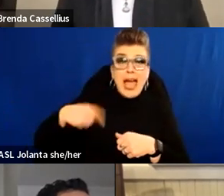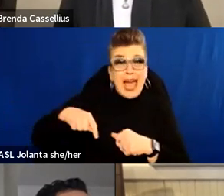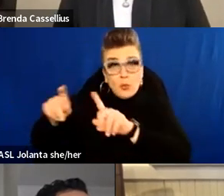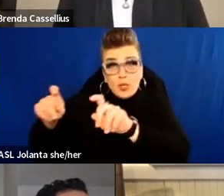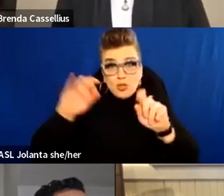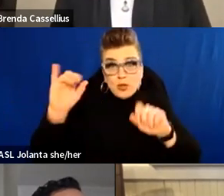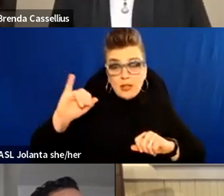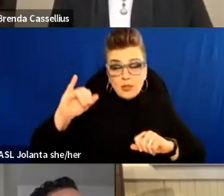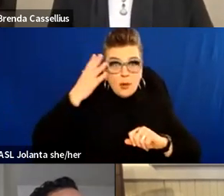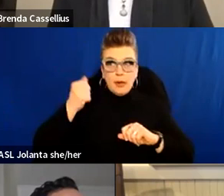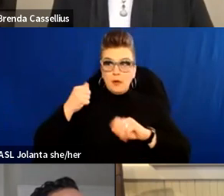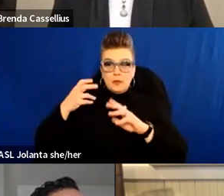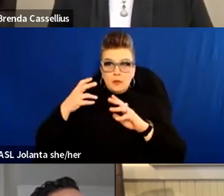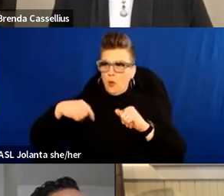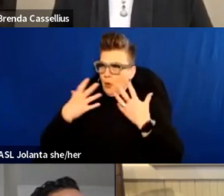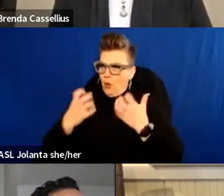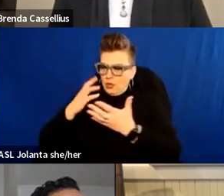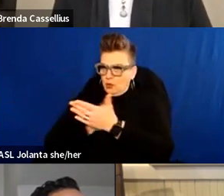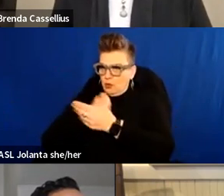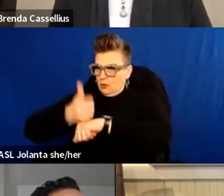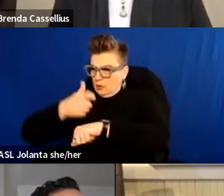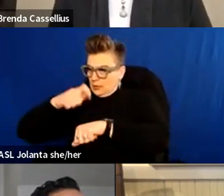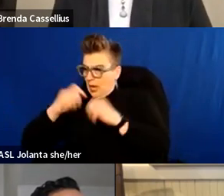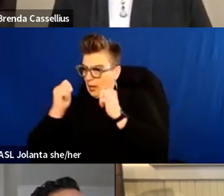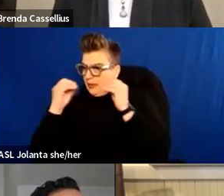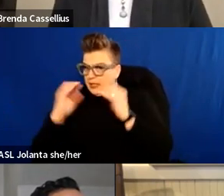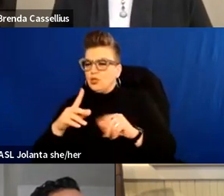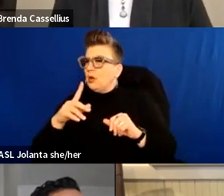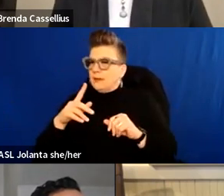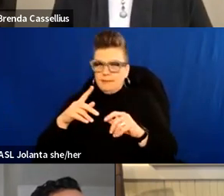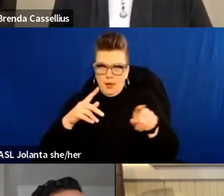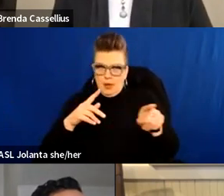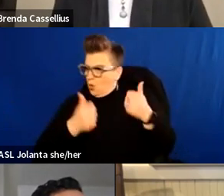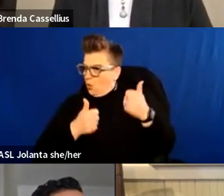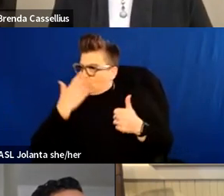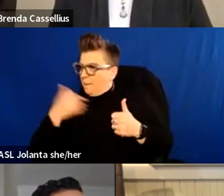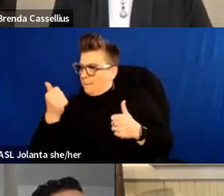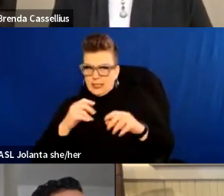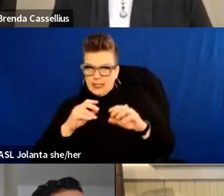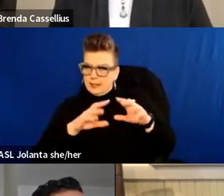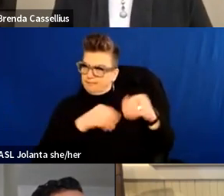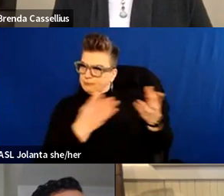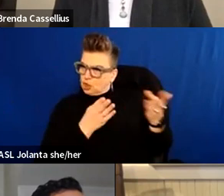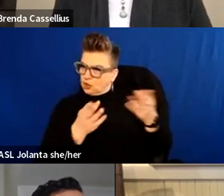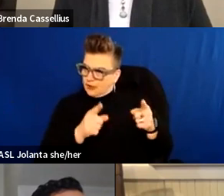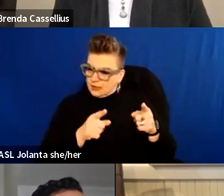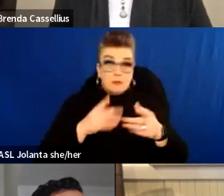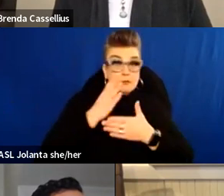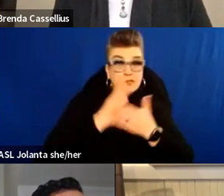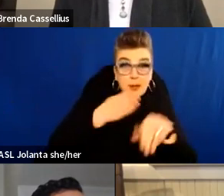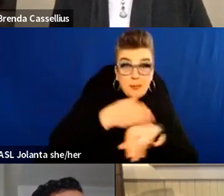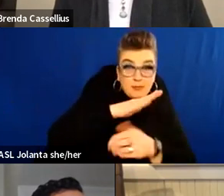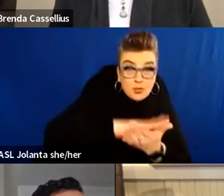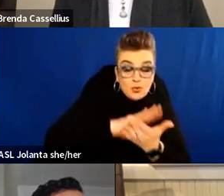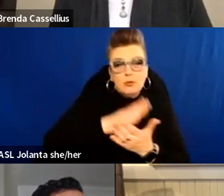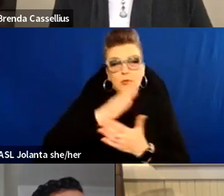up the time with teachers um that best serves the students the summer right after school summer evening summer weekends we're using the